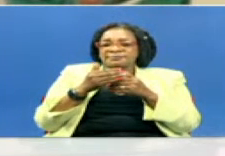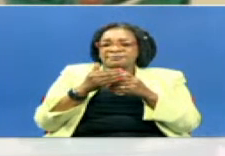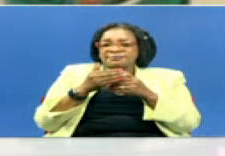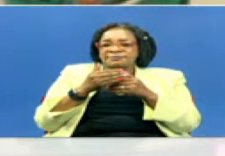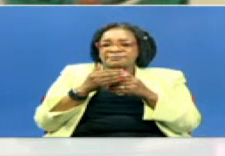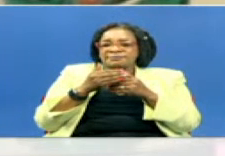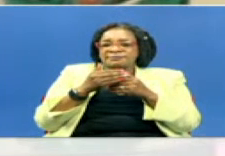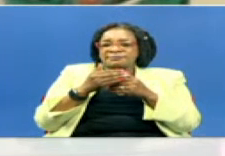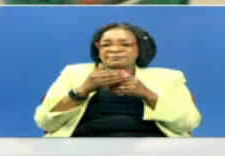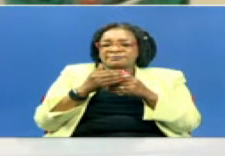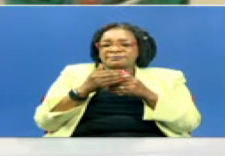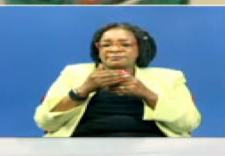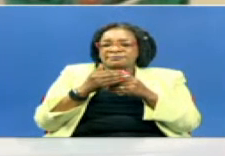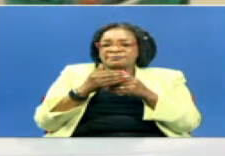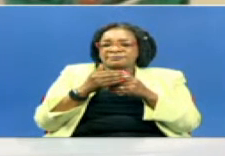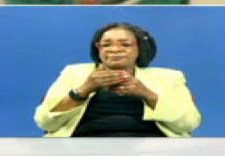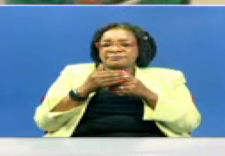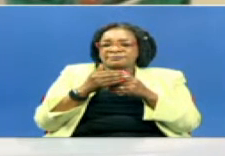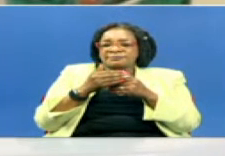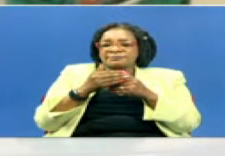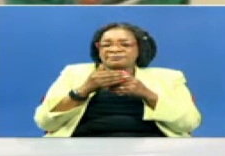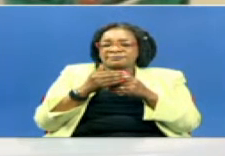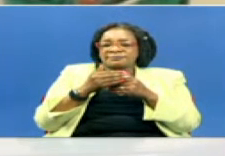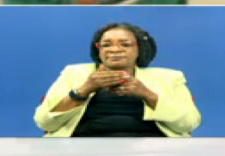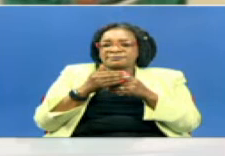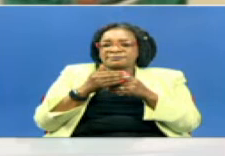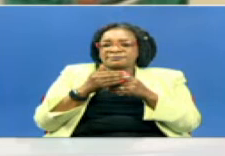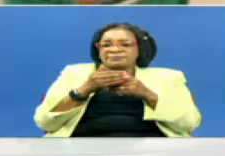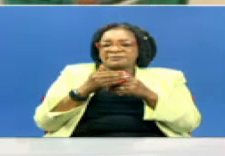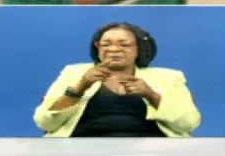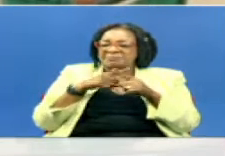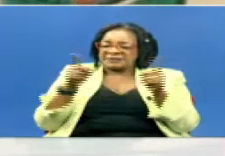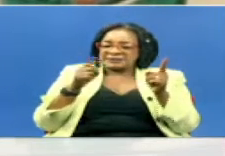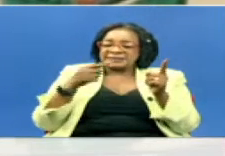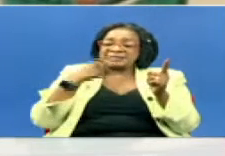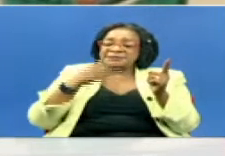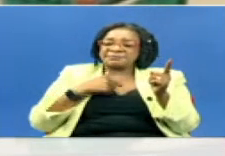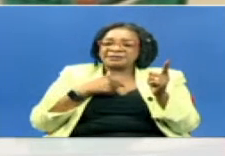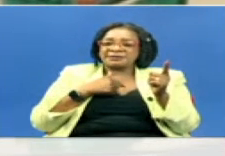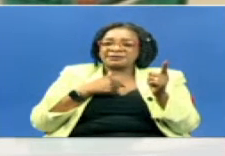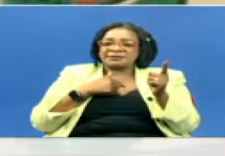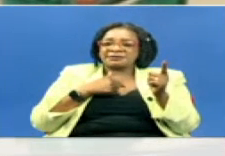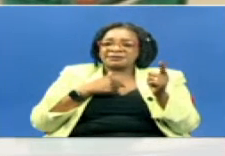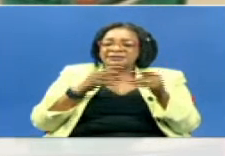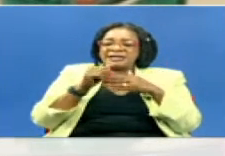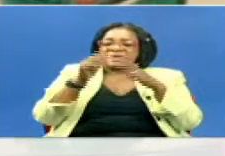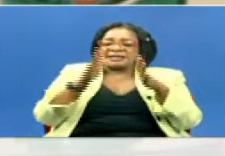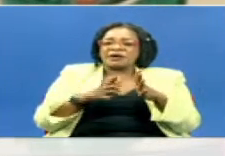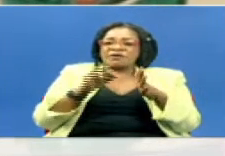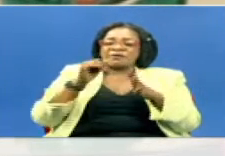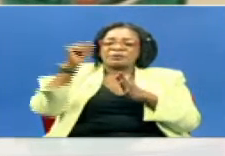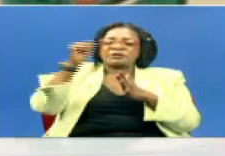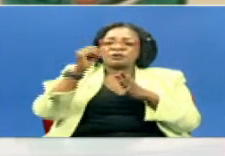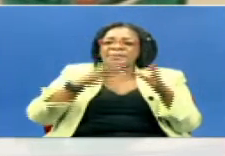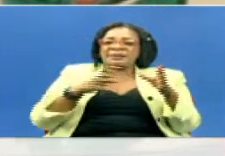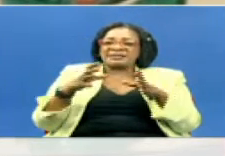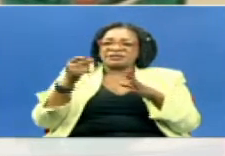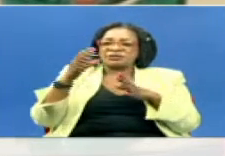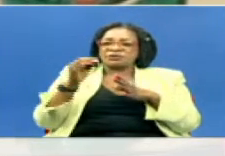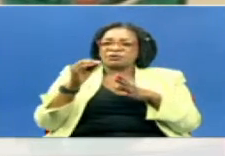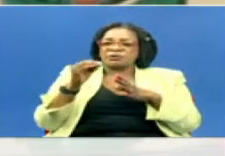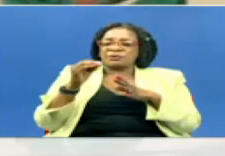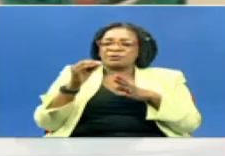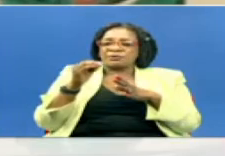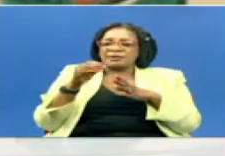Weta is a friend, even though he's on the other side. But he tells me he's a leader of a political party, therefore he's not a